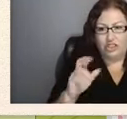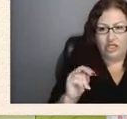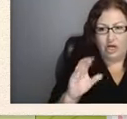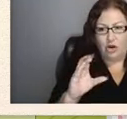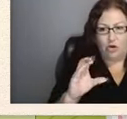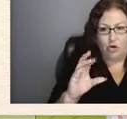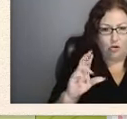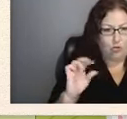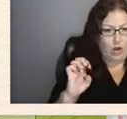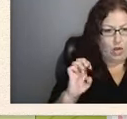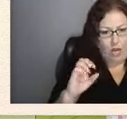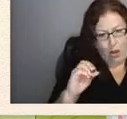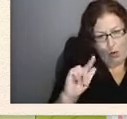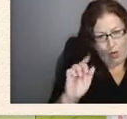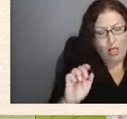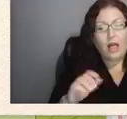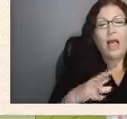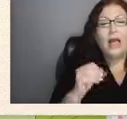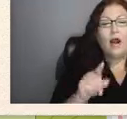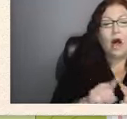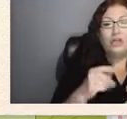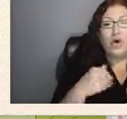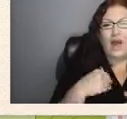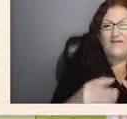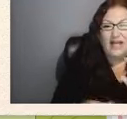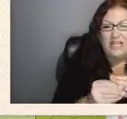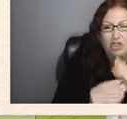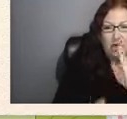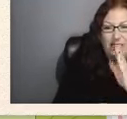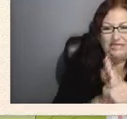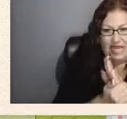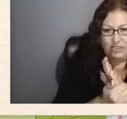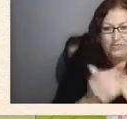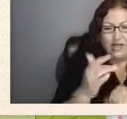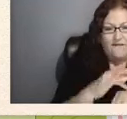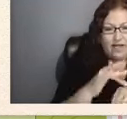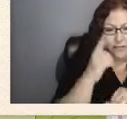there's also additional attachments here available for you.